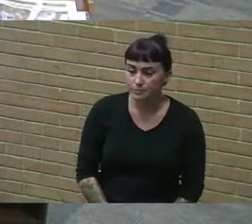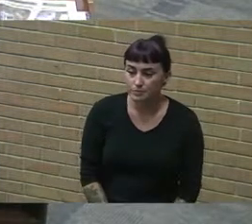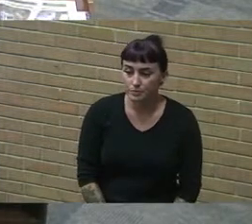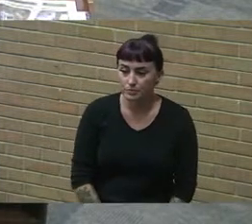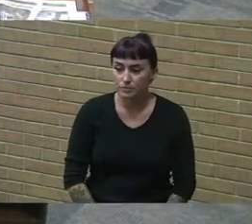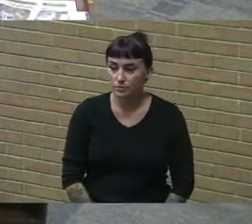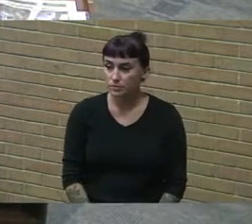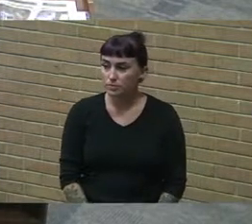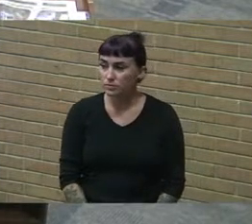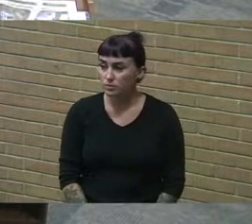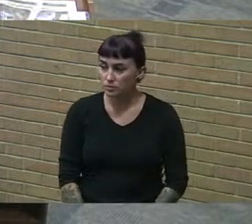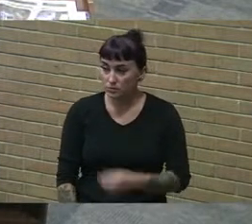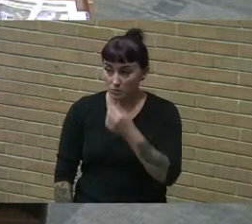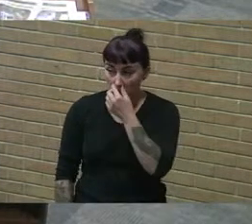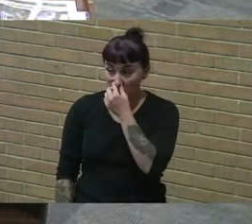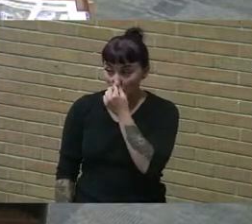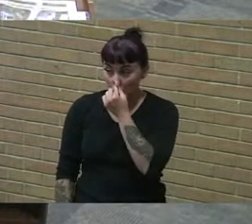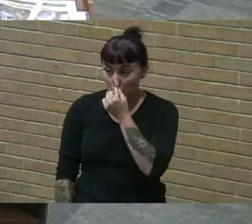here.